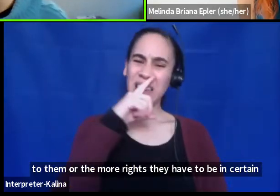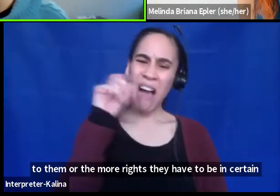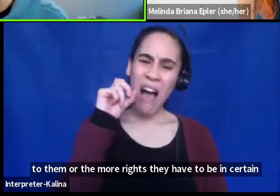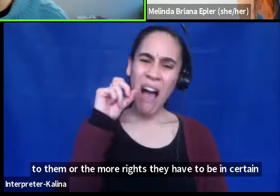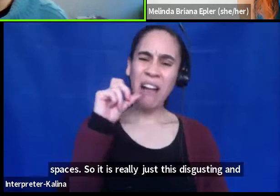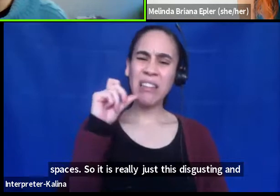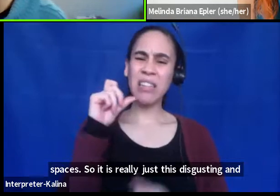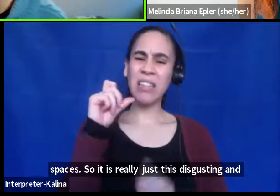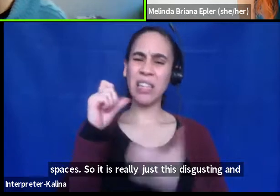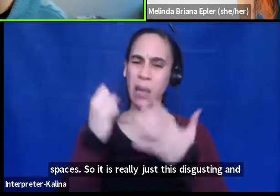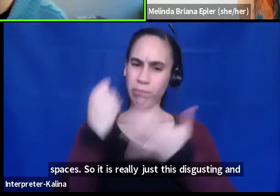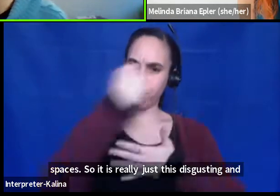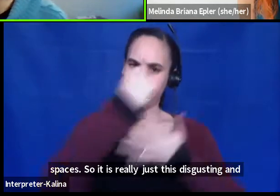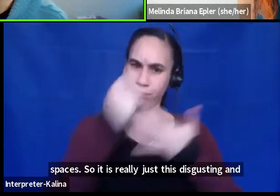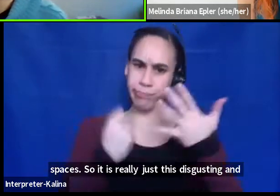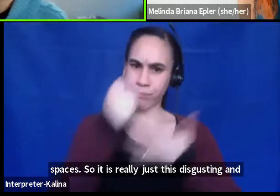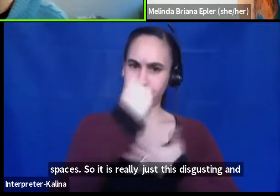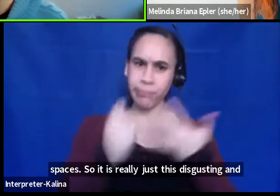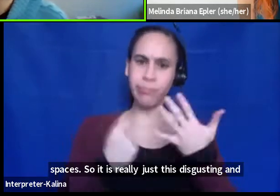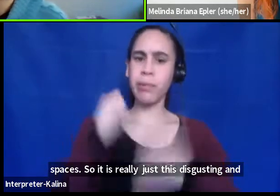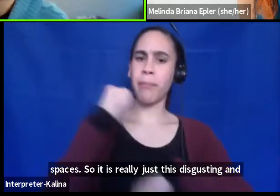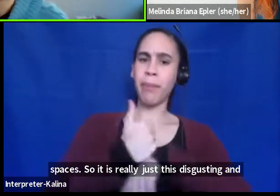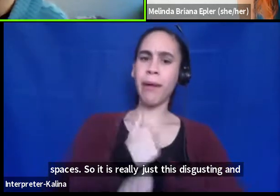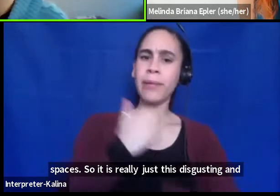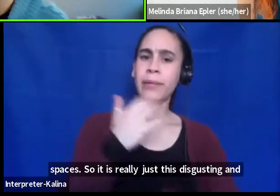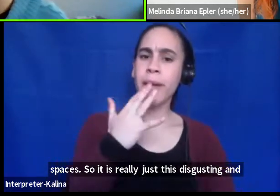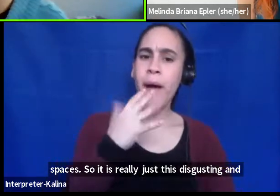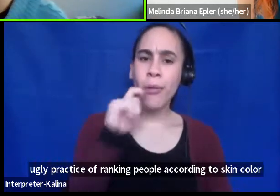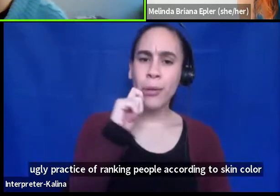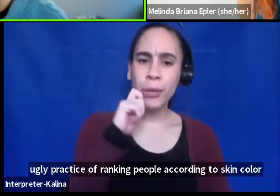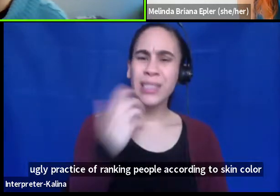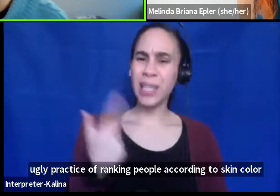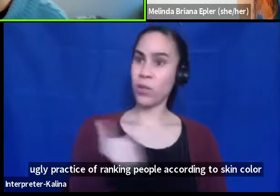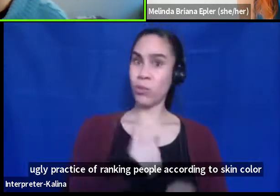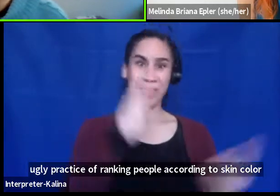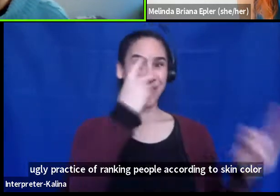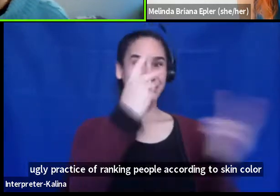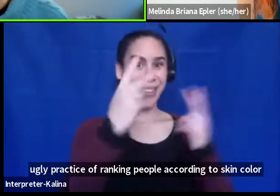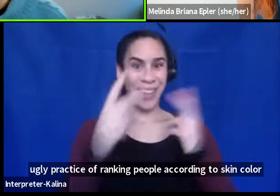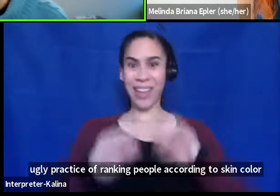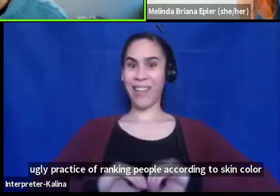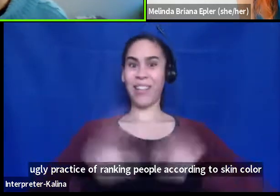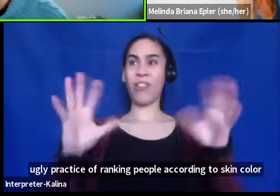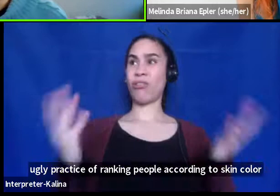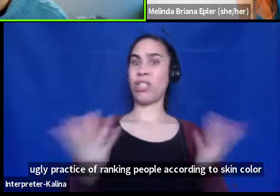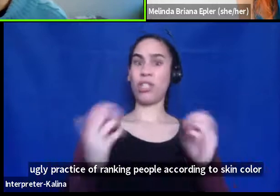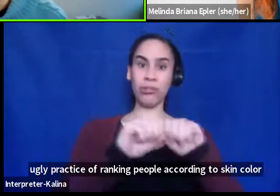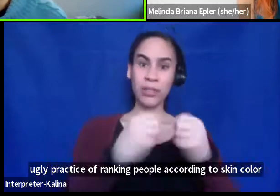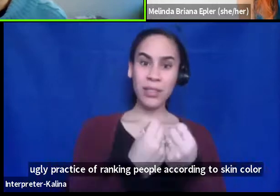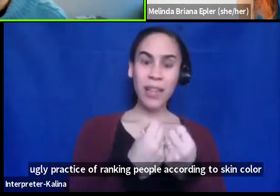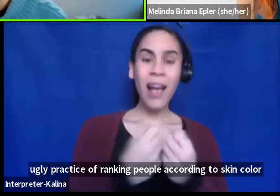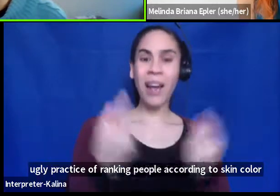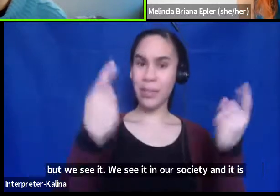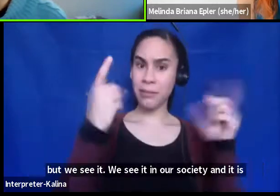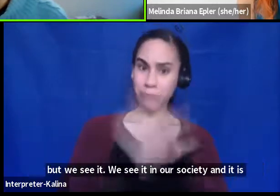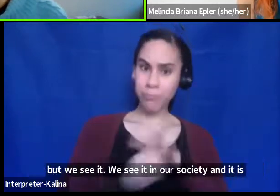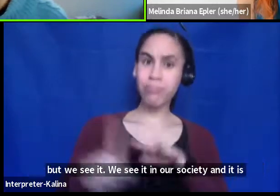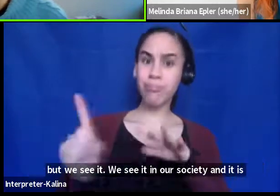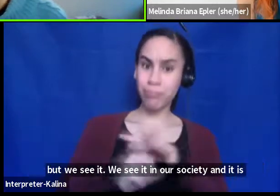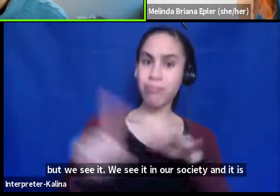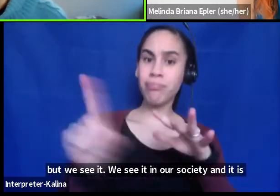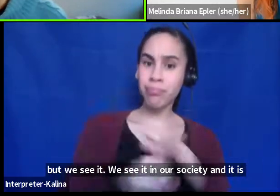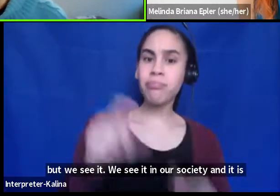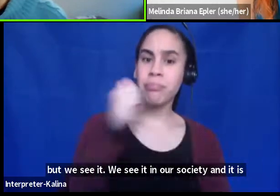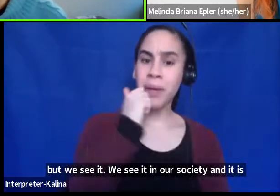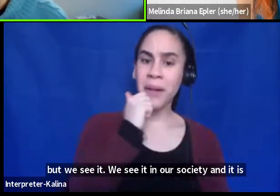people according to skin color, but we see it in our society, and it's happening every day. And I think sometimes